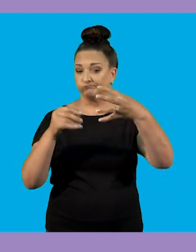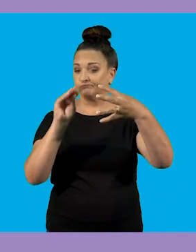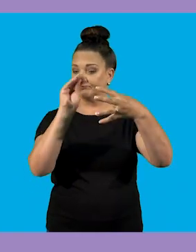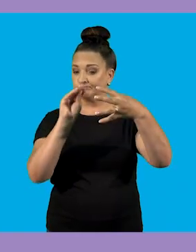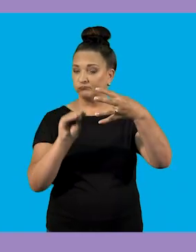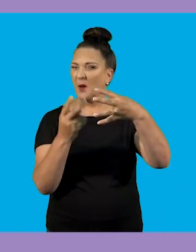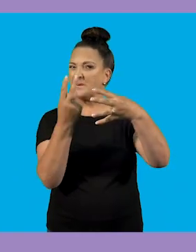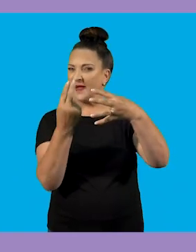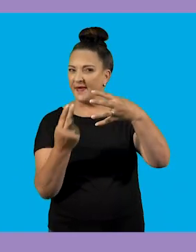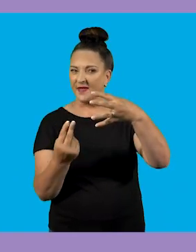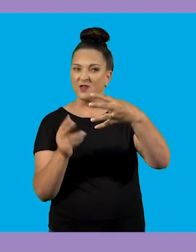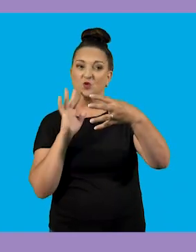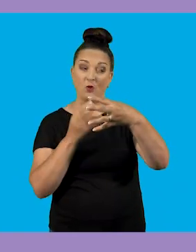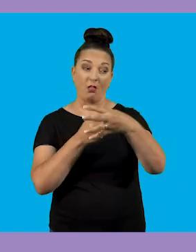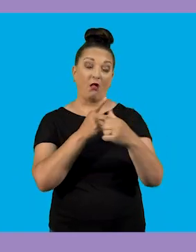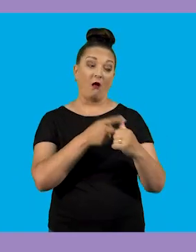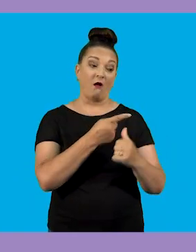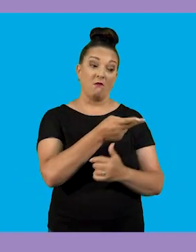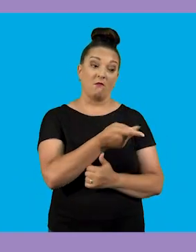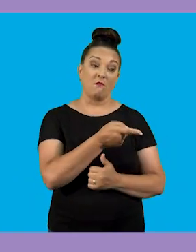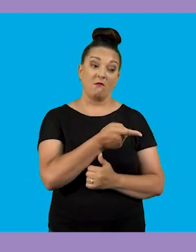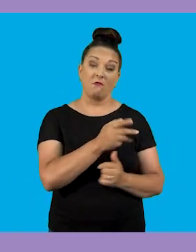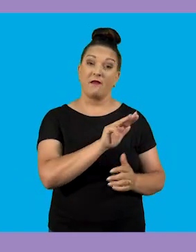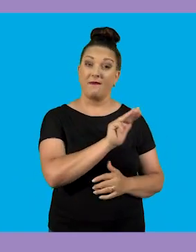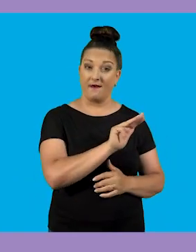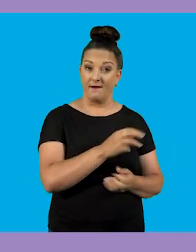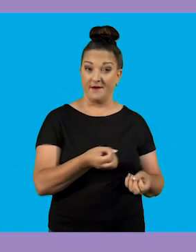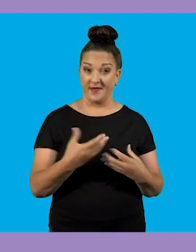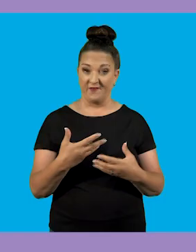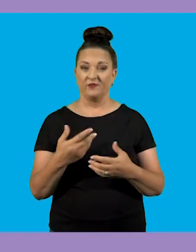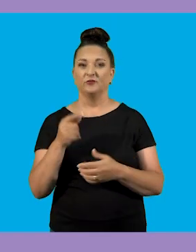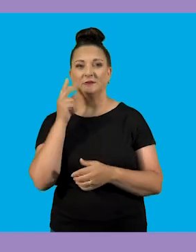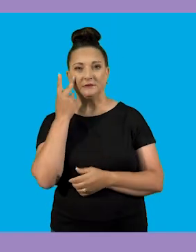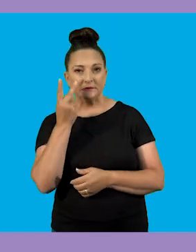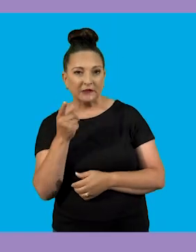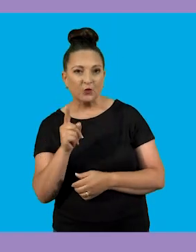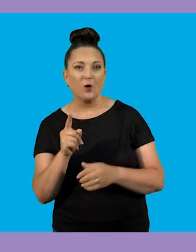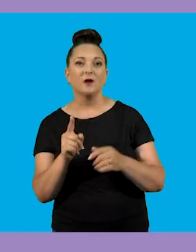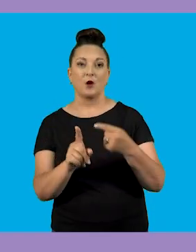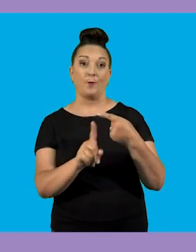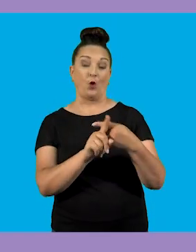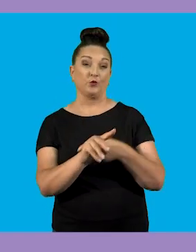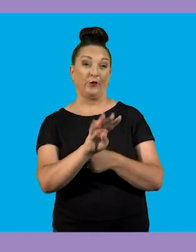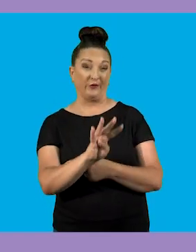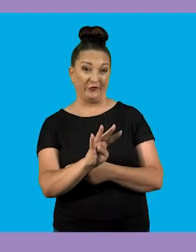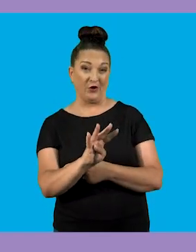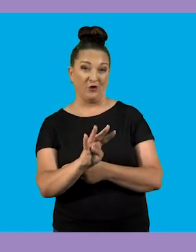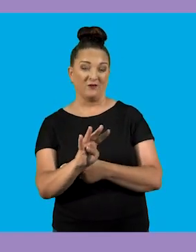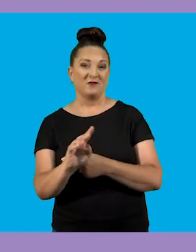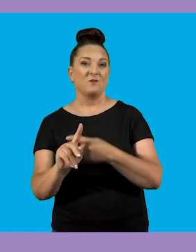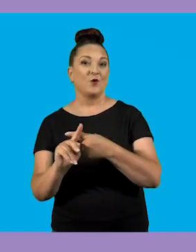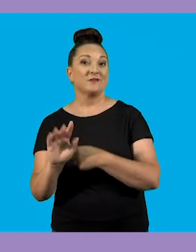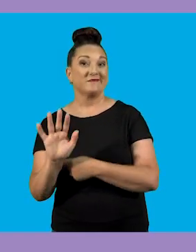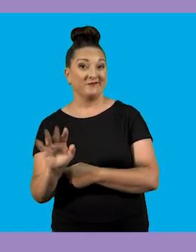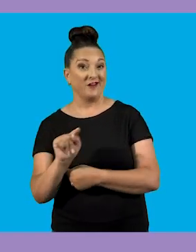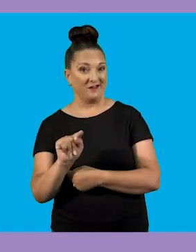pair that's going to give you the middle term, which is the 9. So out of those factors there, we can see that the positive 4 and